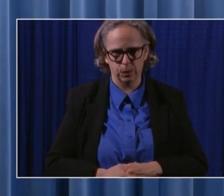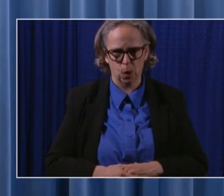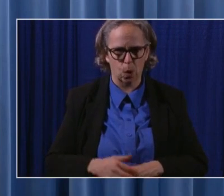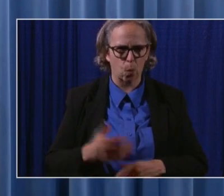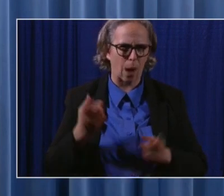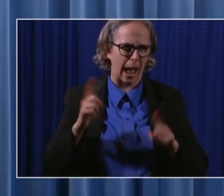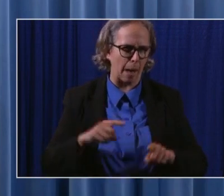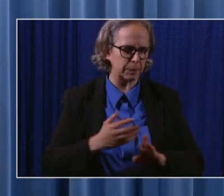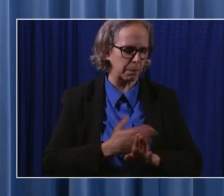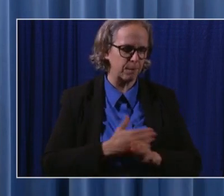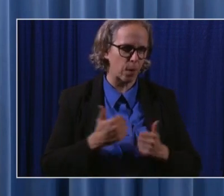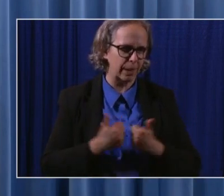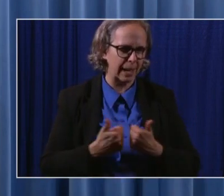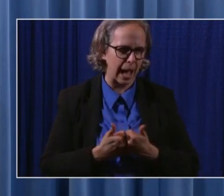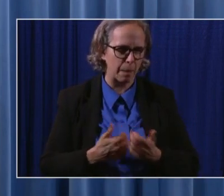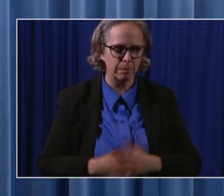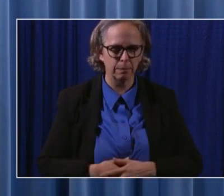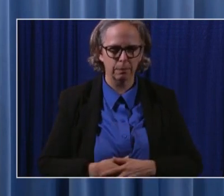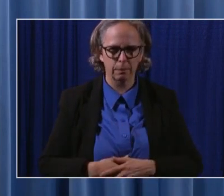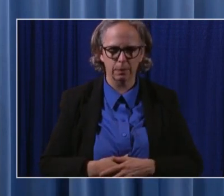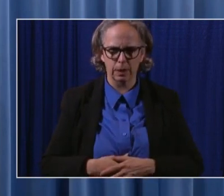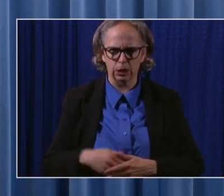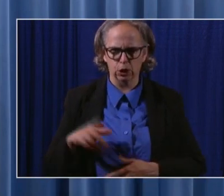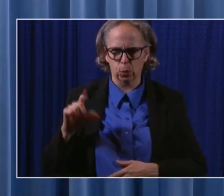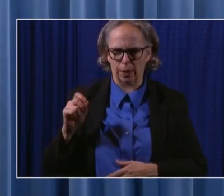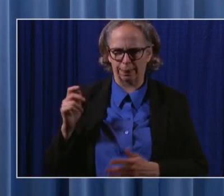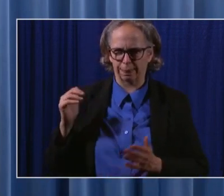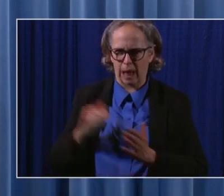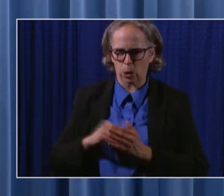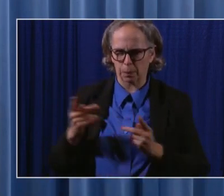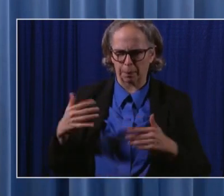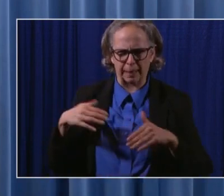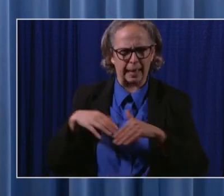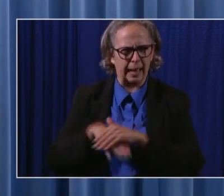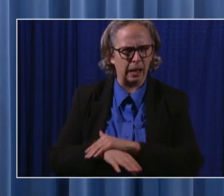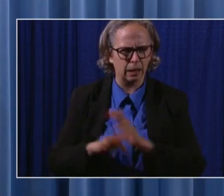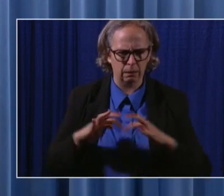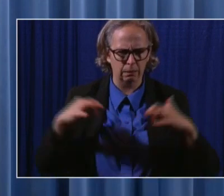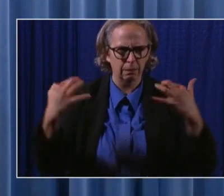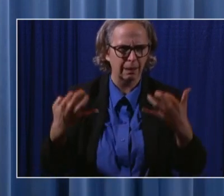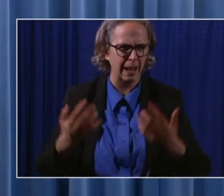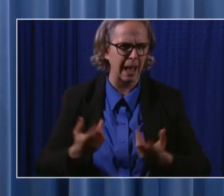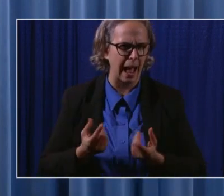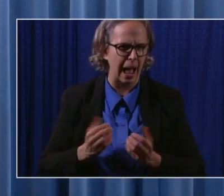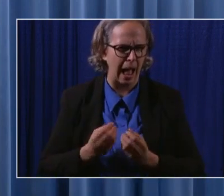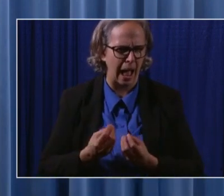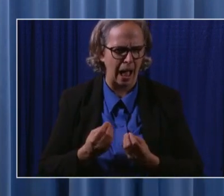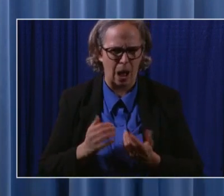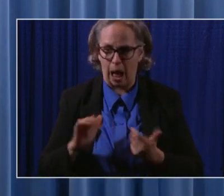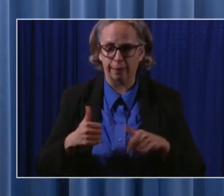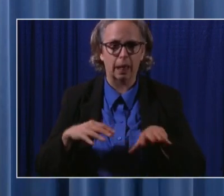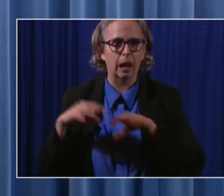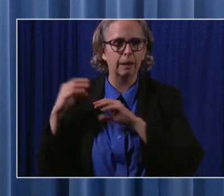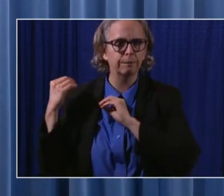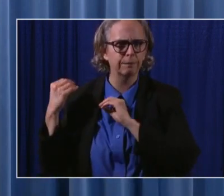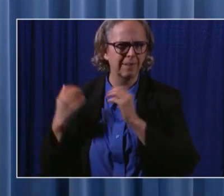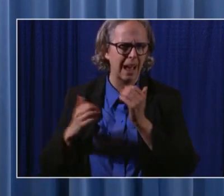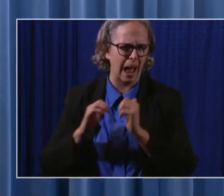What's the ingress, egress? What are all the other things that go along with having that many people in one